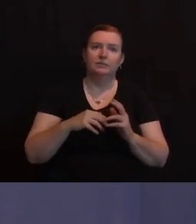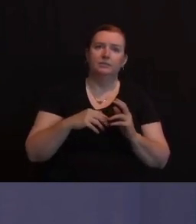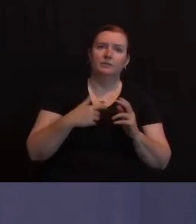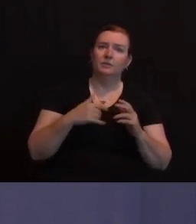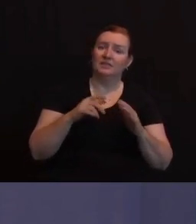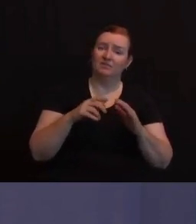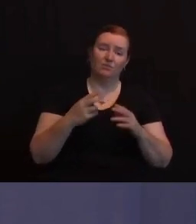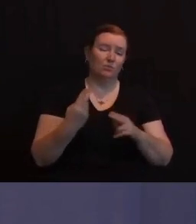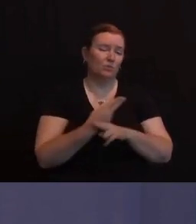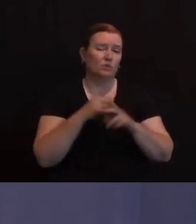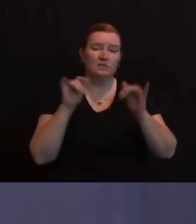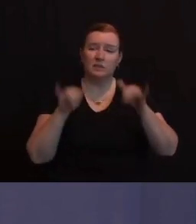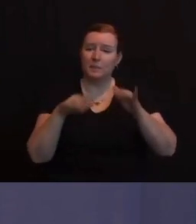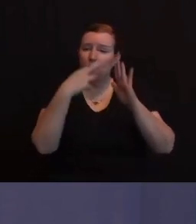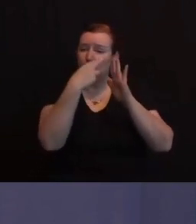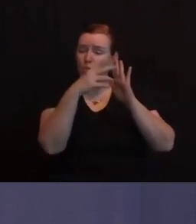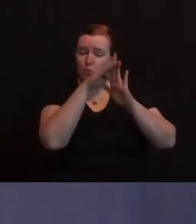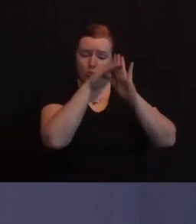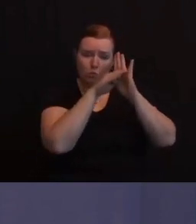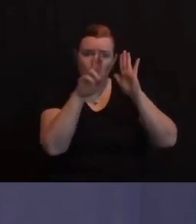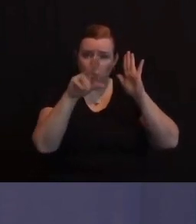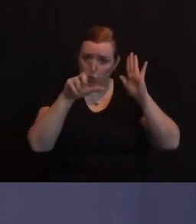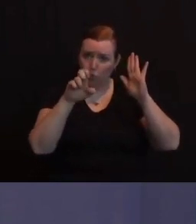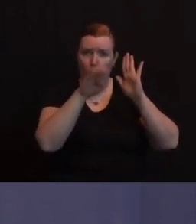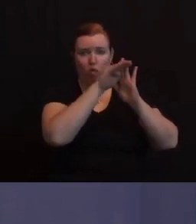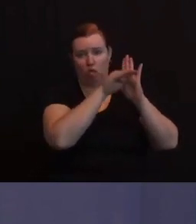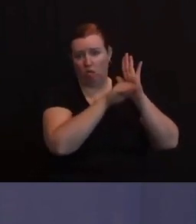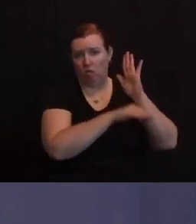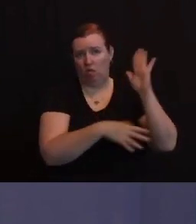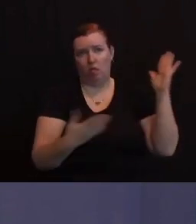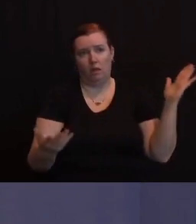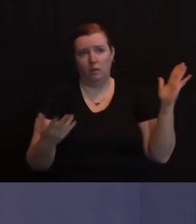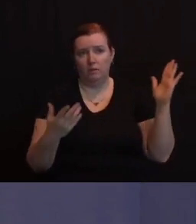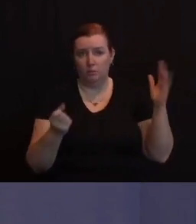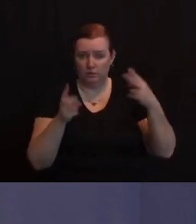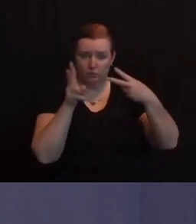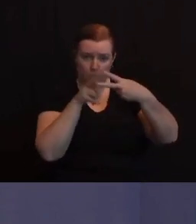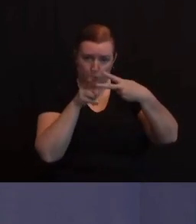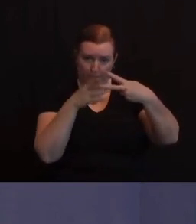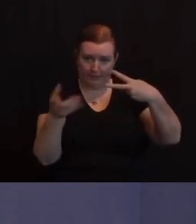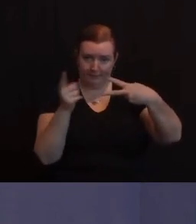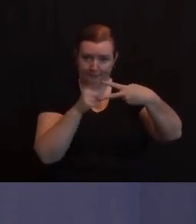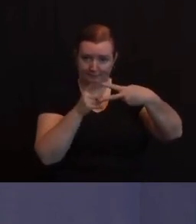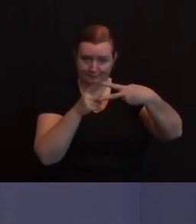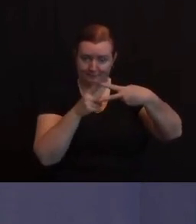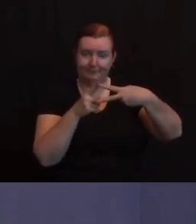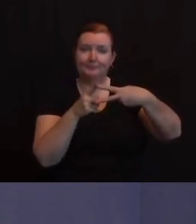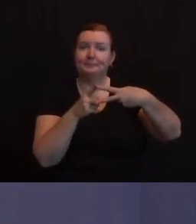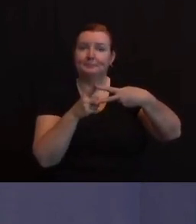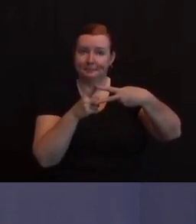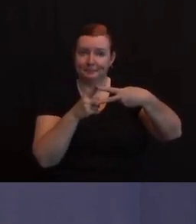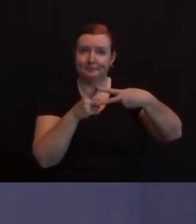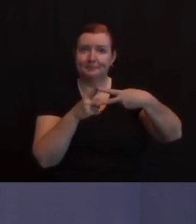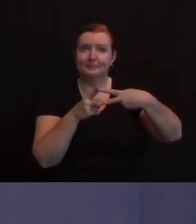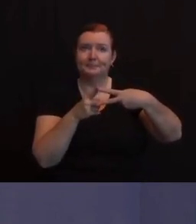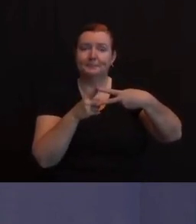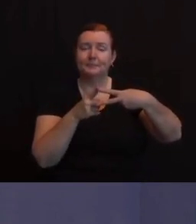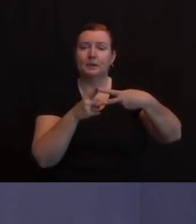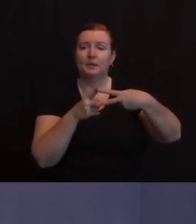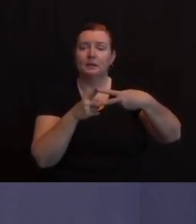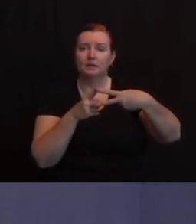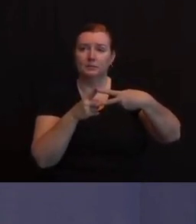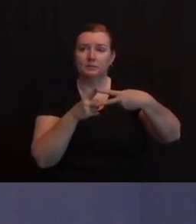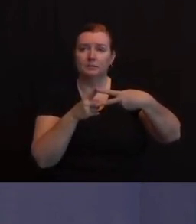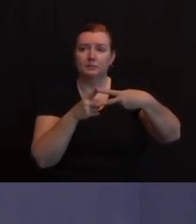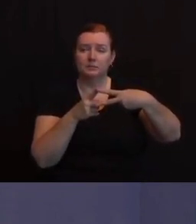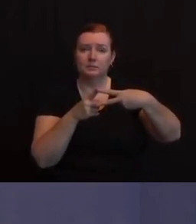discussion was on the 2 criteria that we're looking at right now. And Tina will be getting a call because the